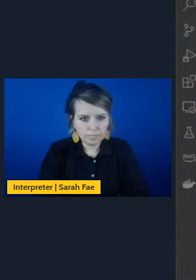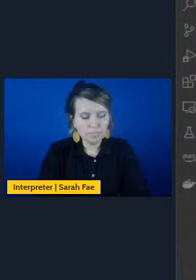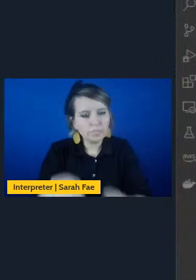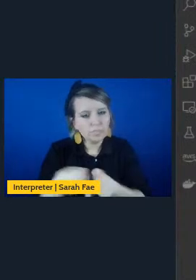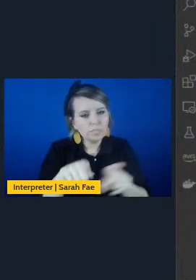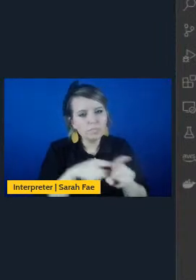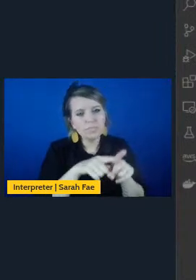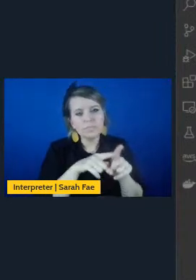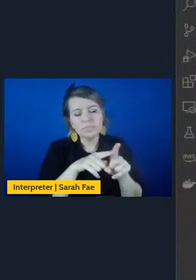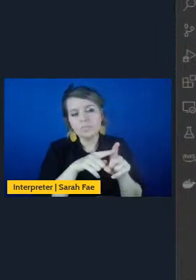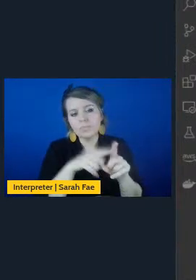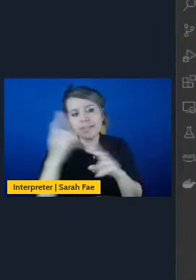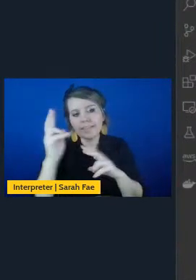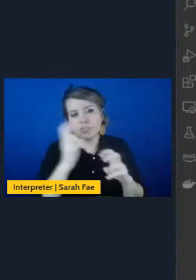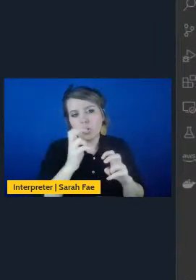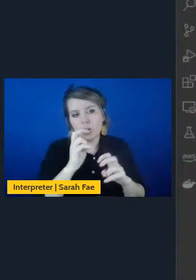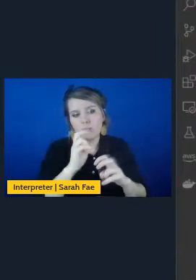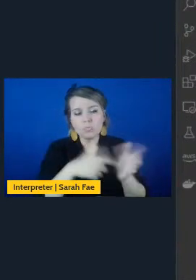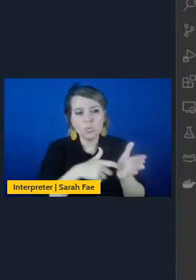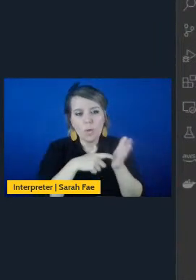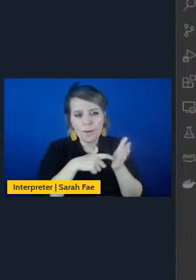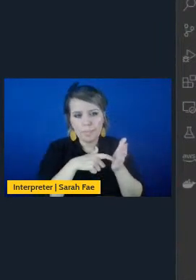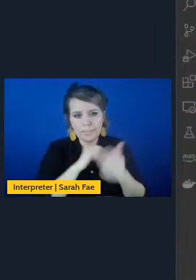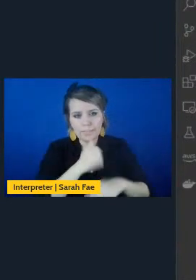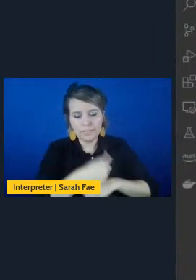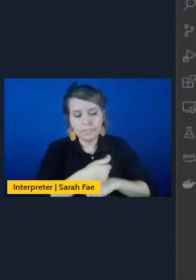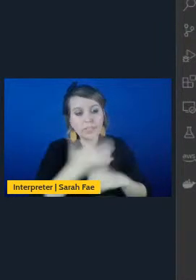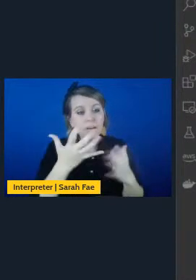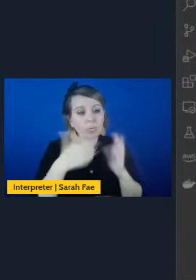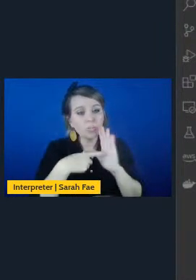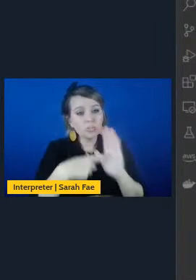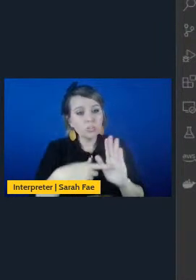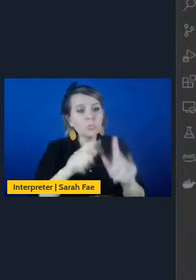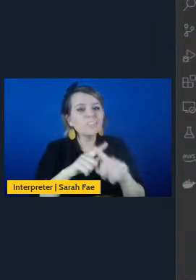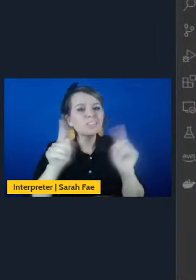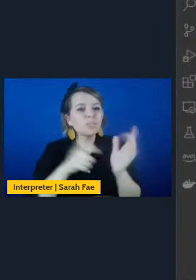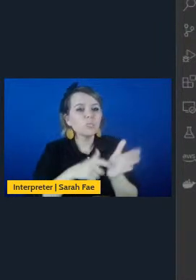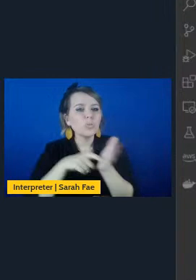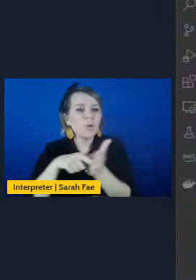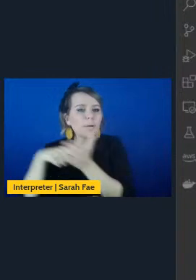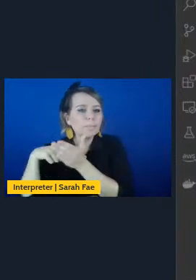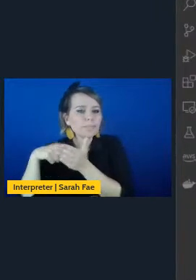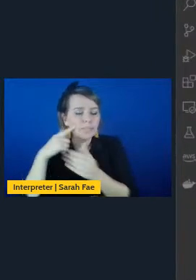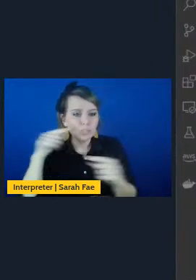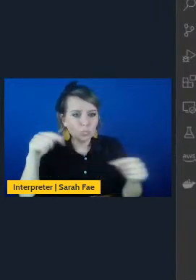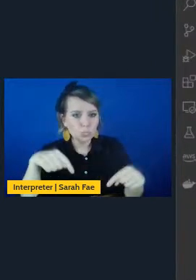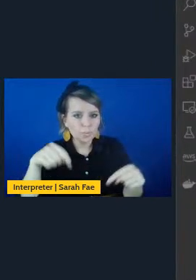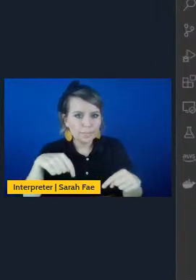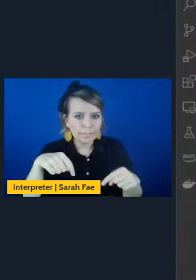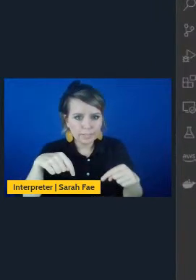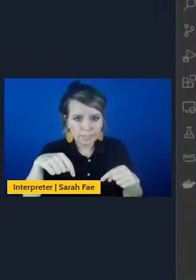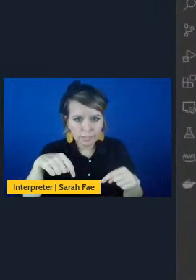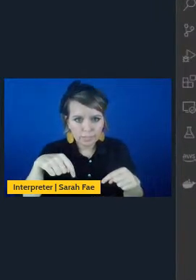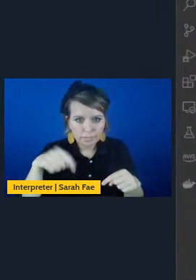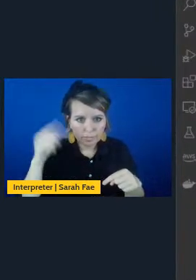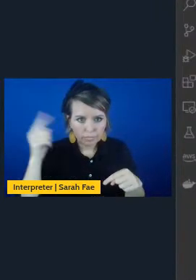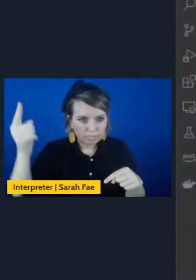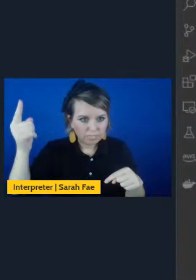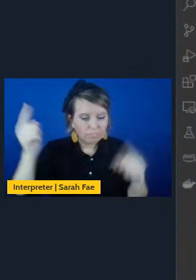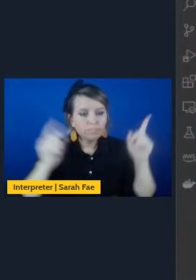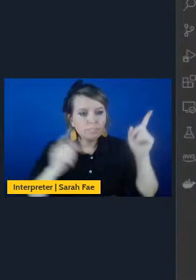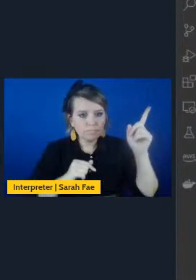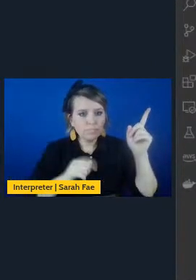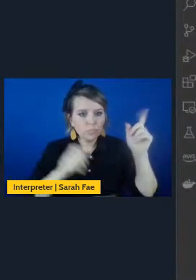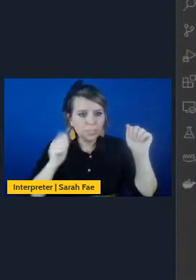downloaded, just wanted to uninstall, just wanted to show you the different requirements for this. So basically we need the Boto3, the matplotlib,